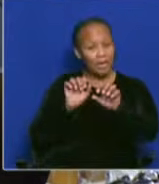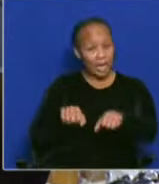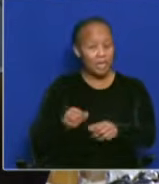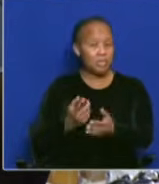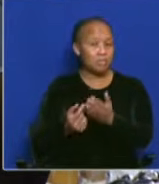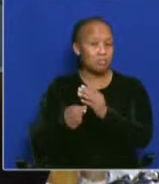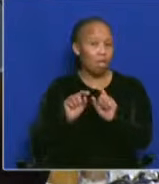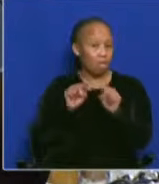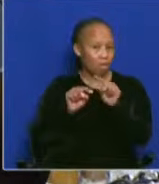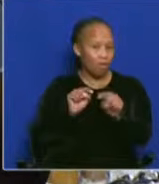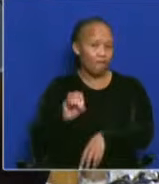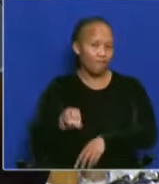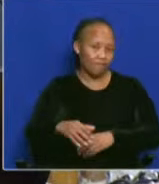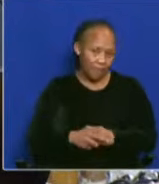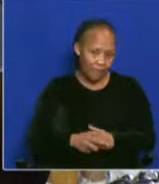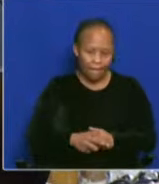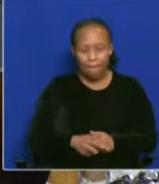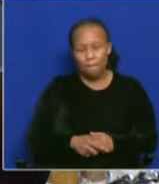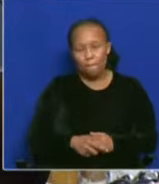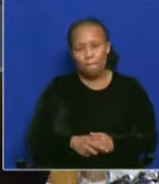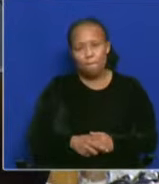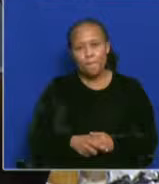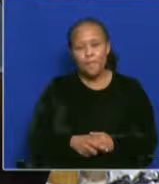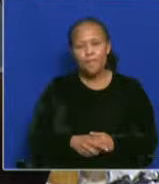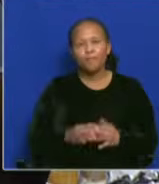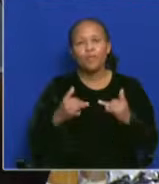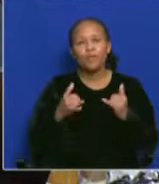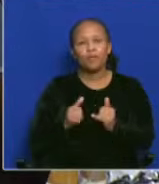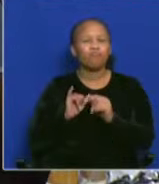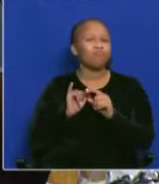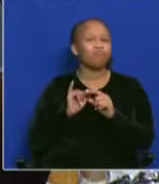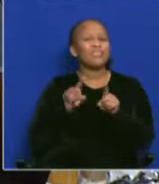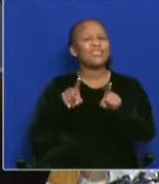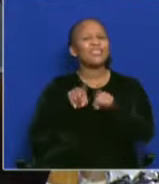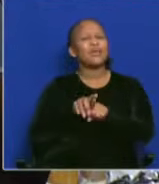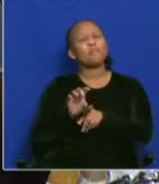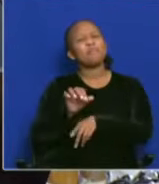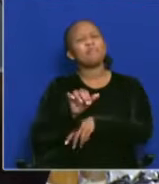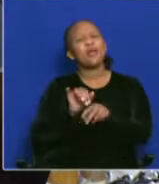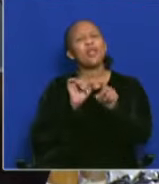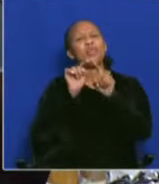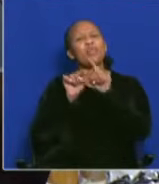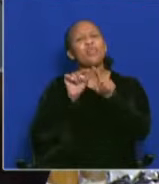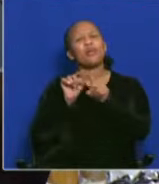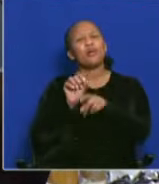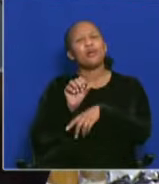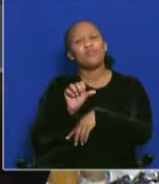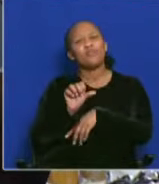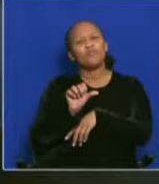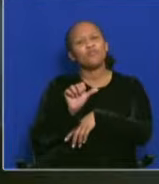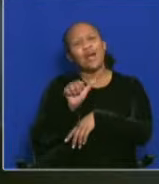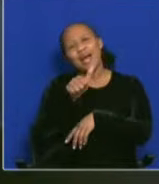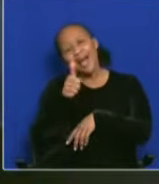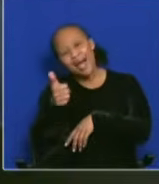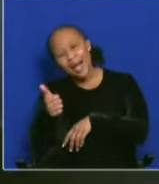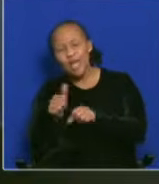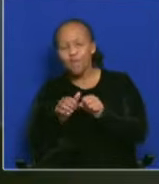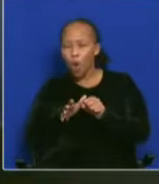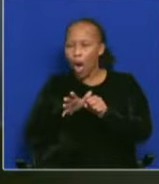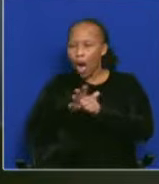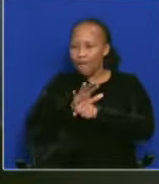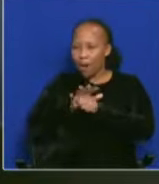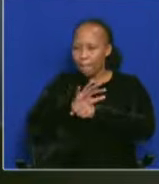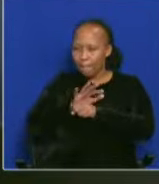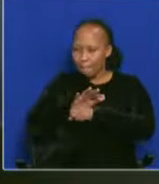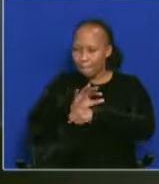I'm not, and the allegations of other sorts of cover-ups, I'm not going to go any further into that. The point is,